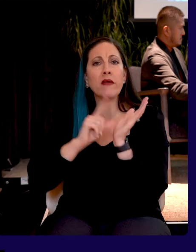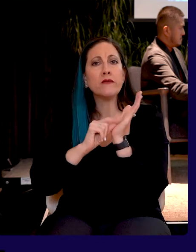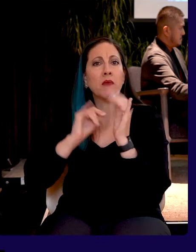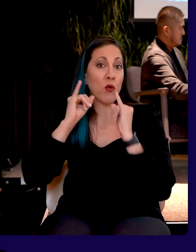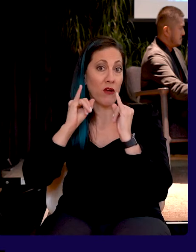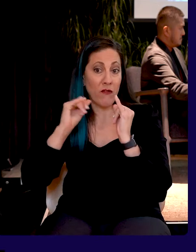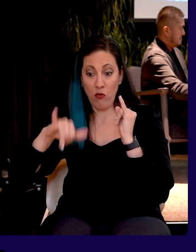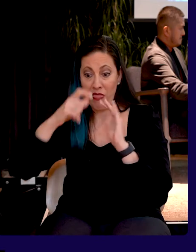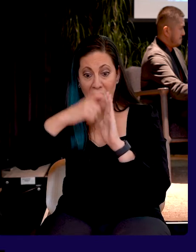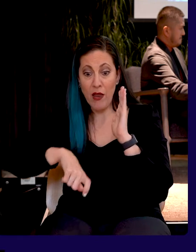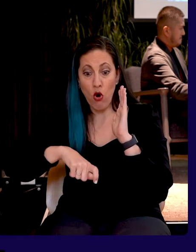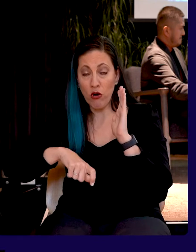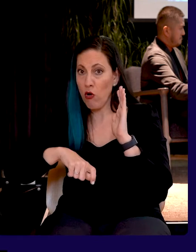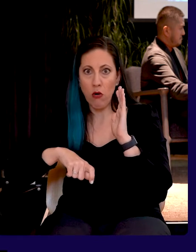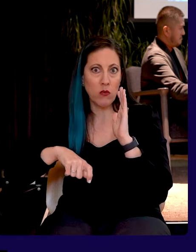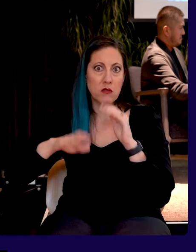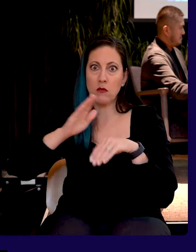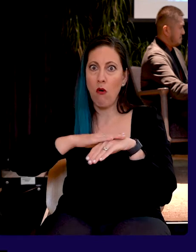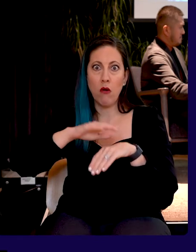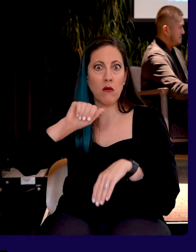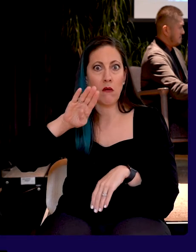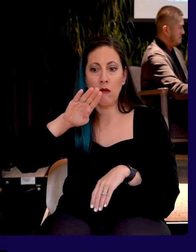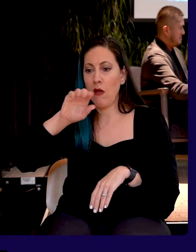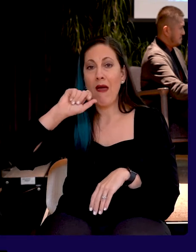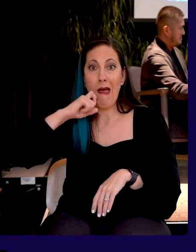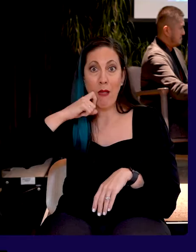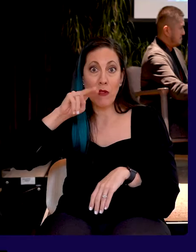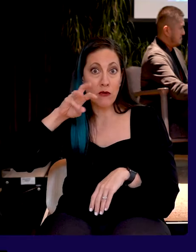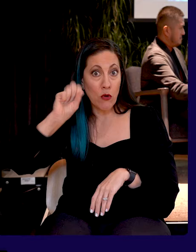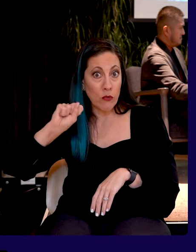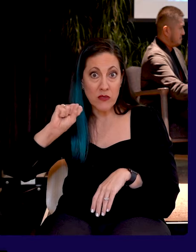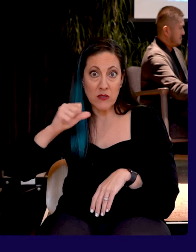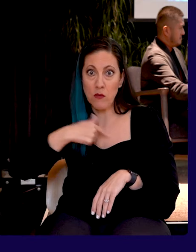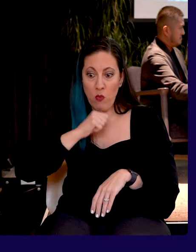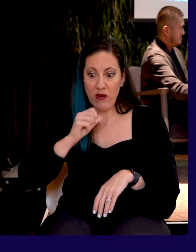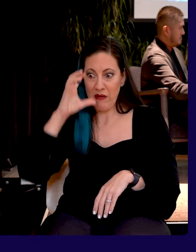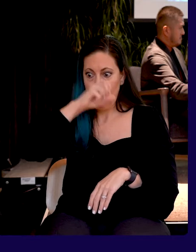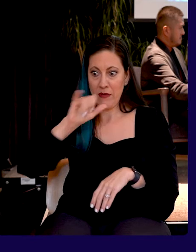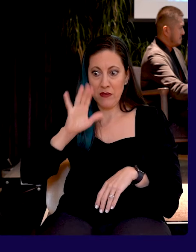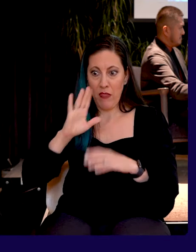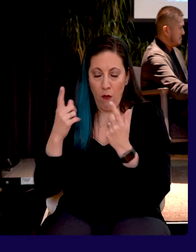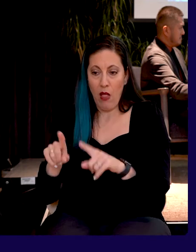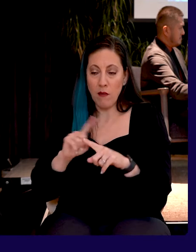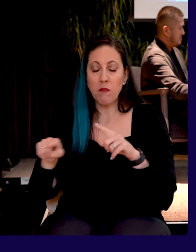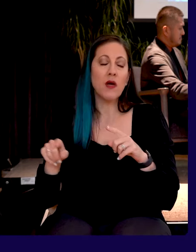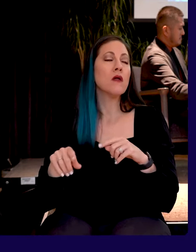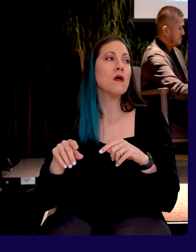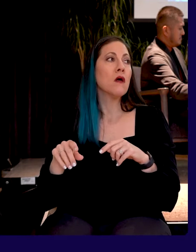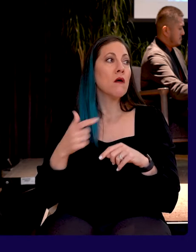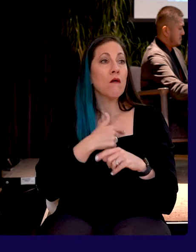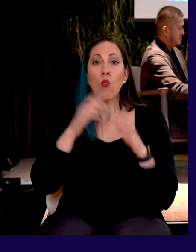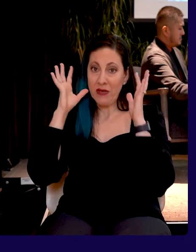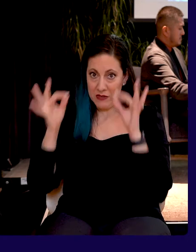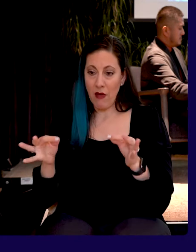up, on Apple News and everything, when nobody guessed that would happen. But we